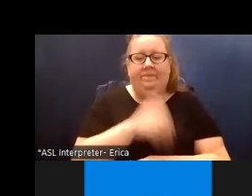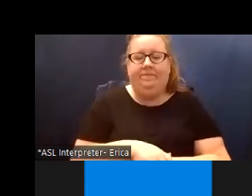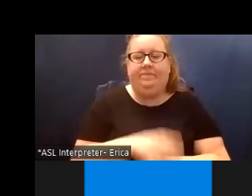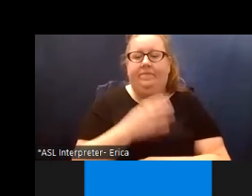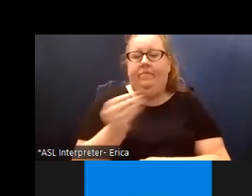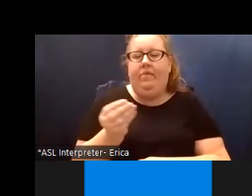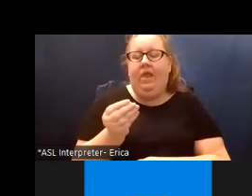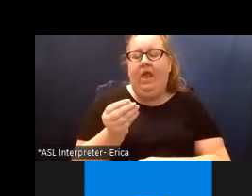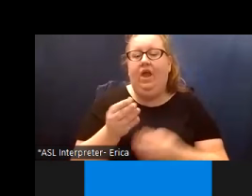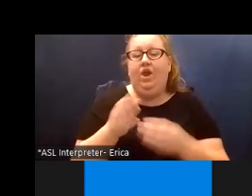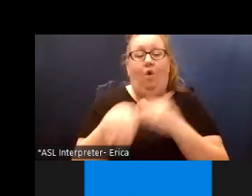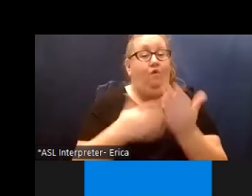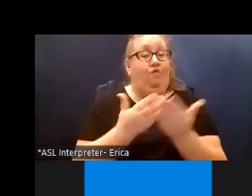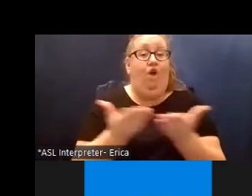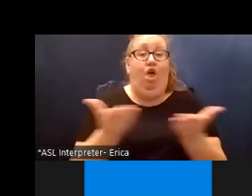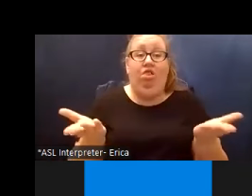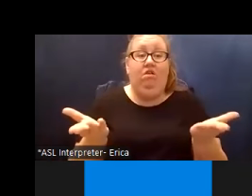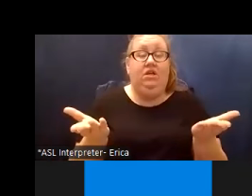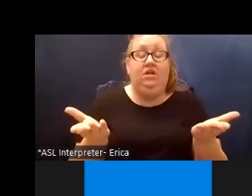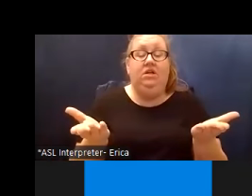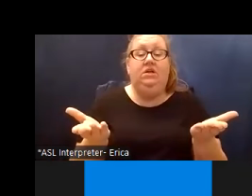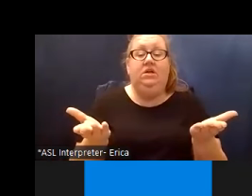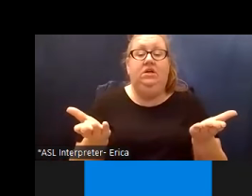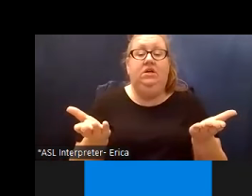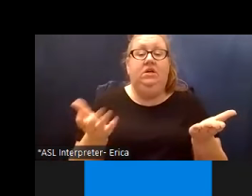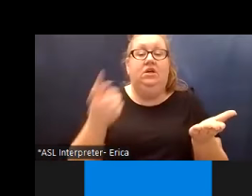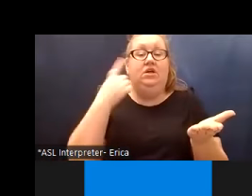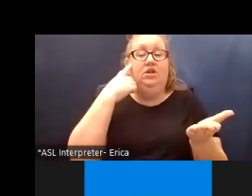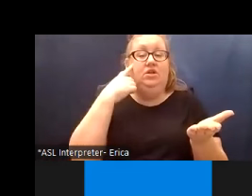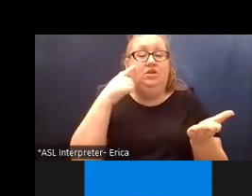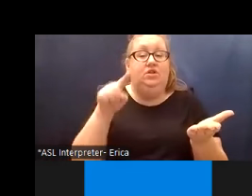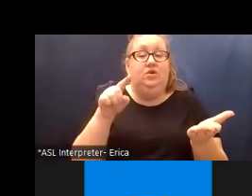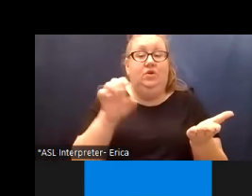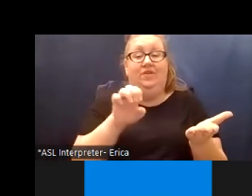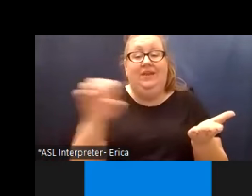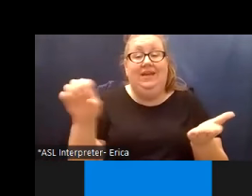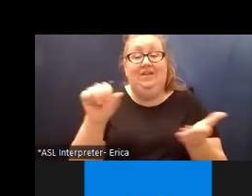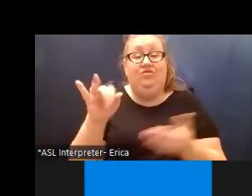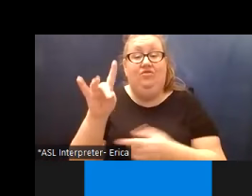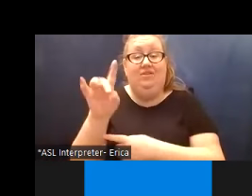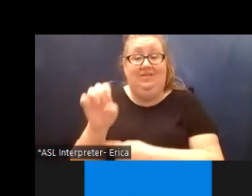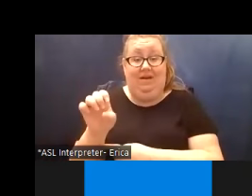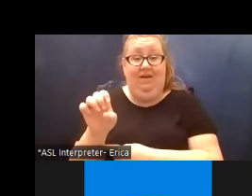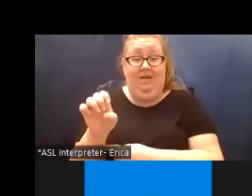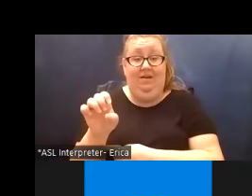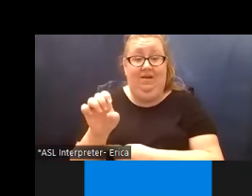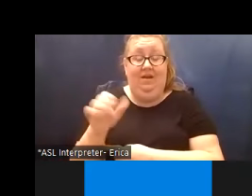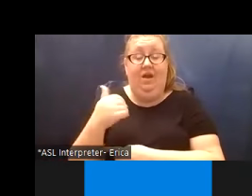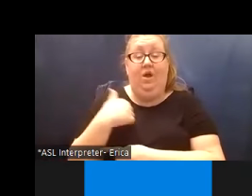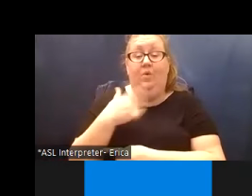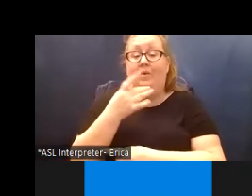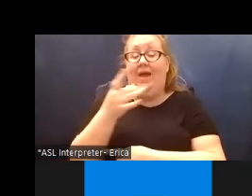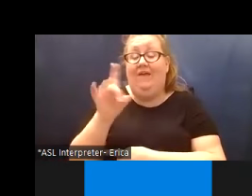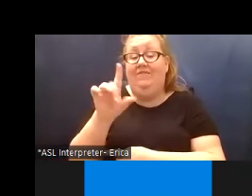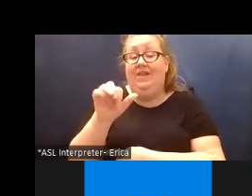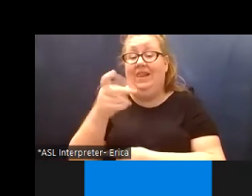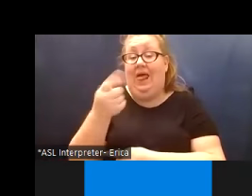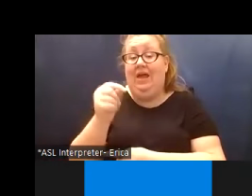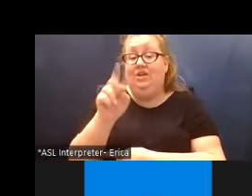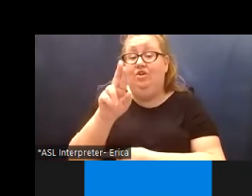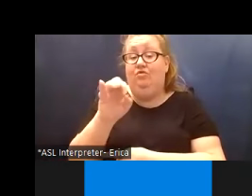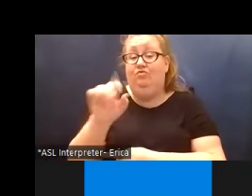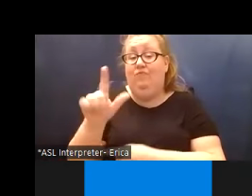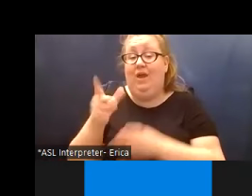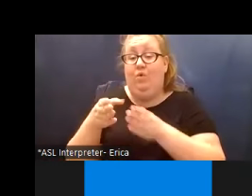And overall, to the eastern side, where we have the light rail corridor, where we saw a lot